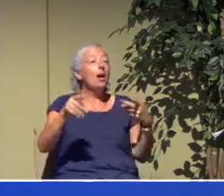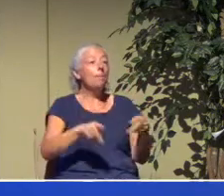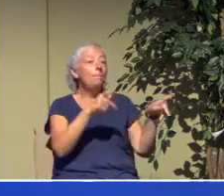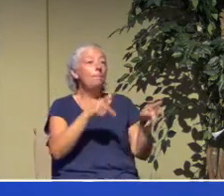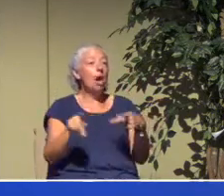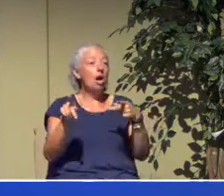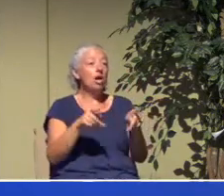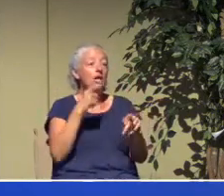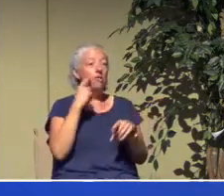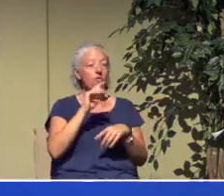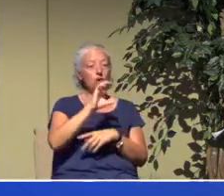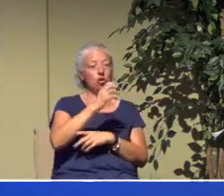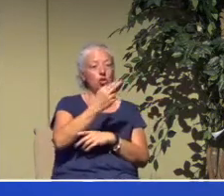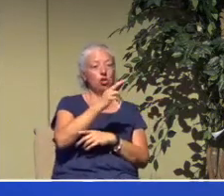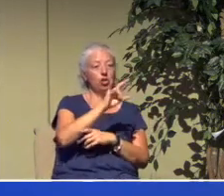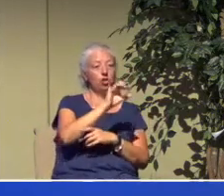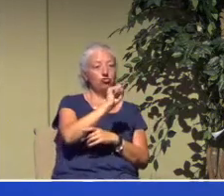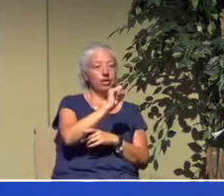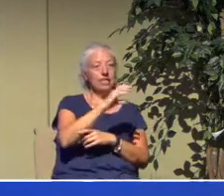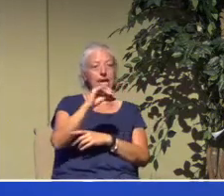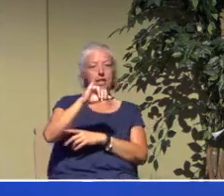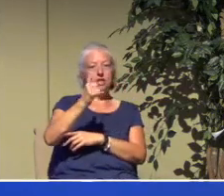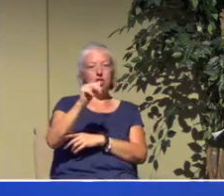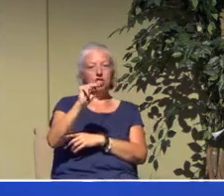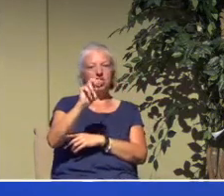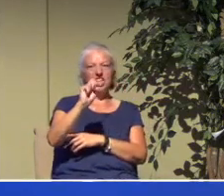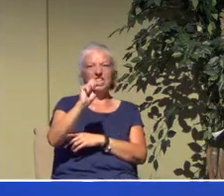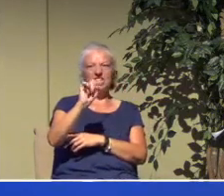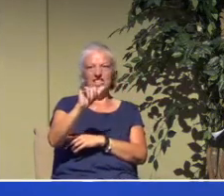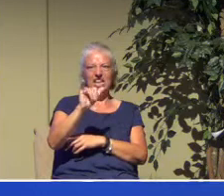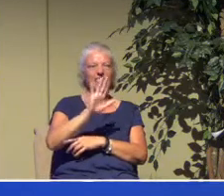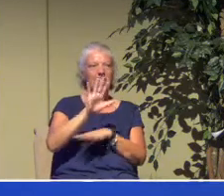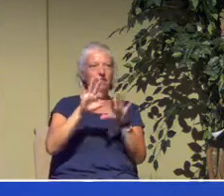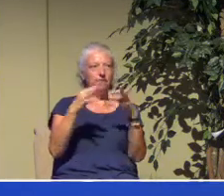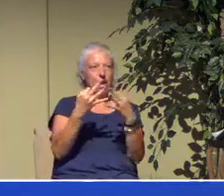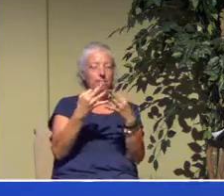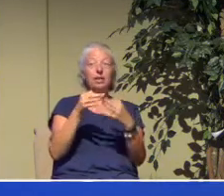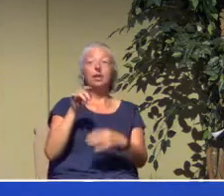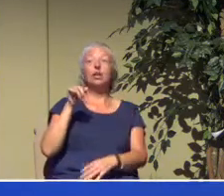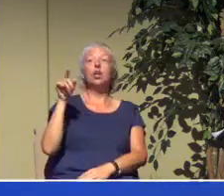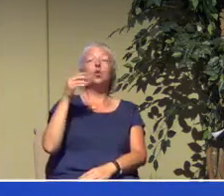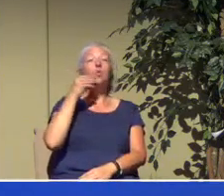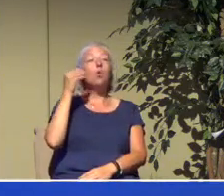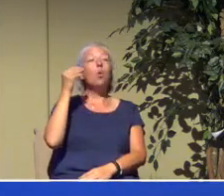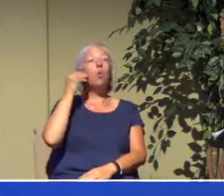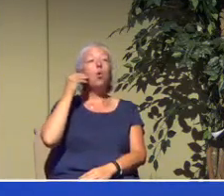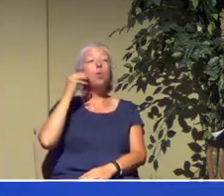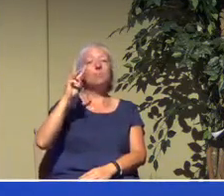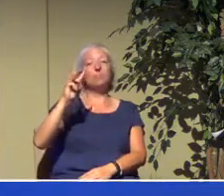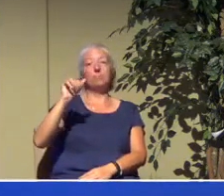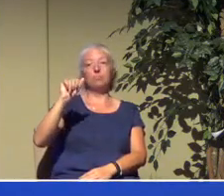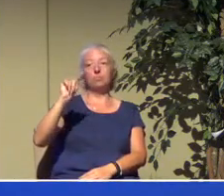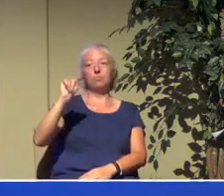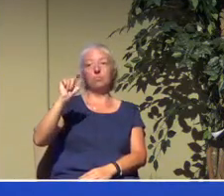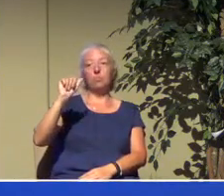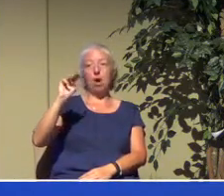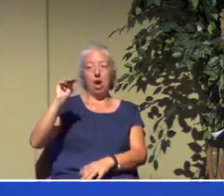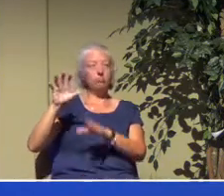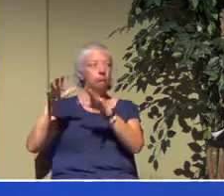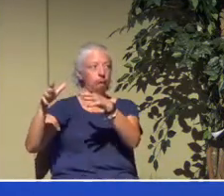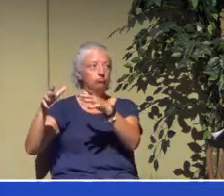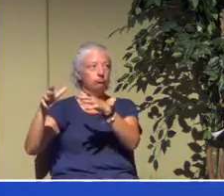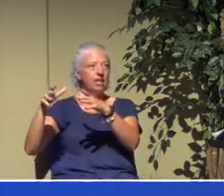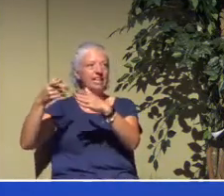for Chris and Jancy and their family. It's going to be at the Wadhams, and it's going to be next Sunday. What we need you to